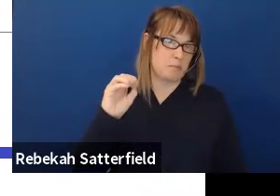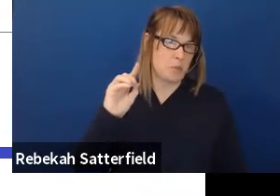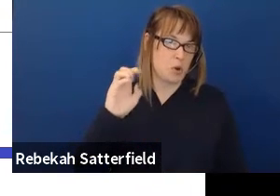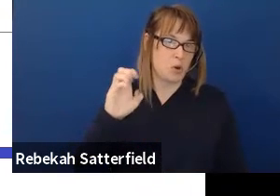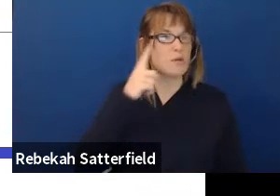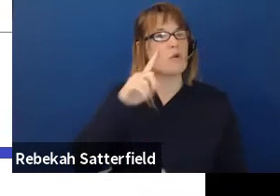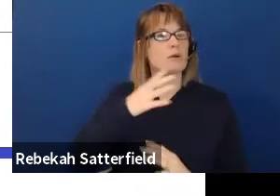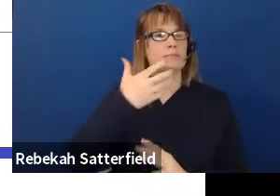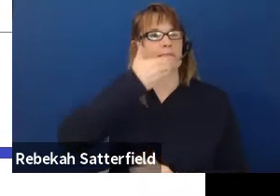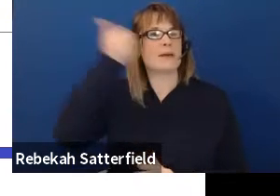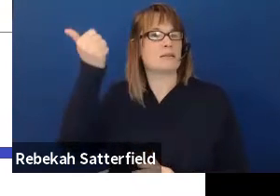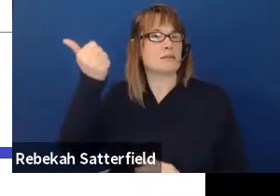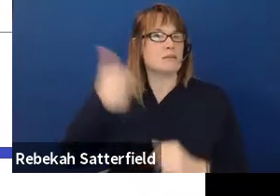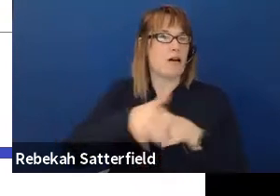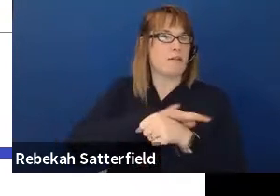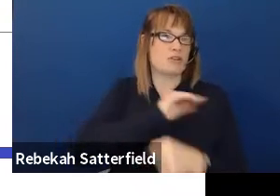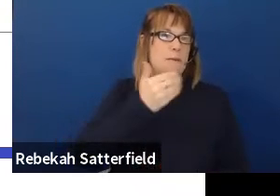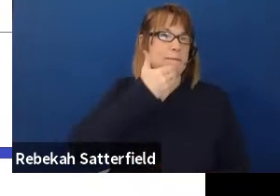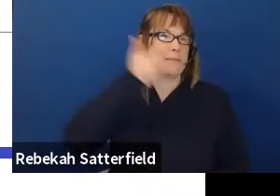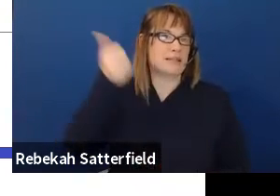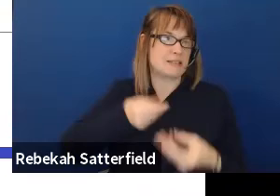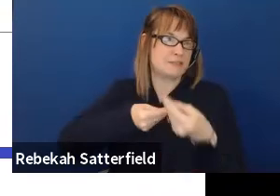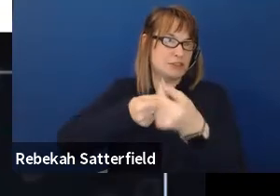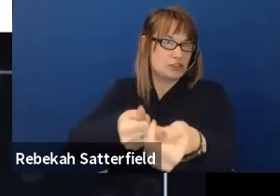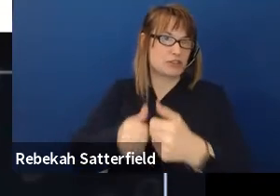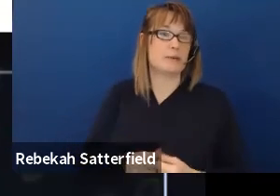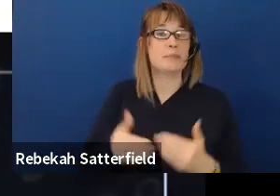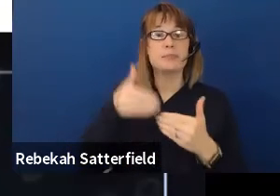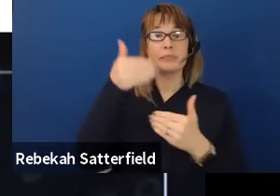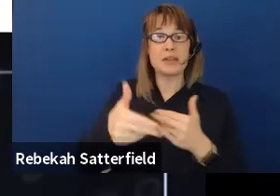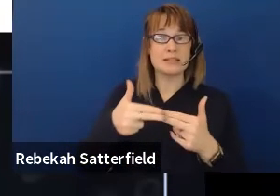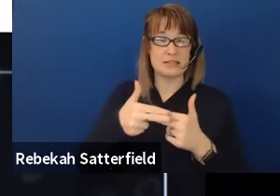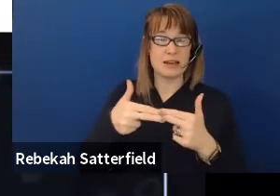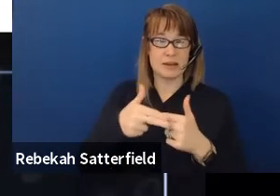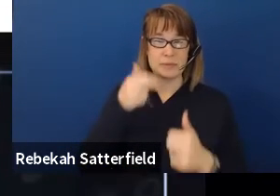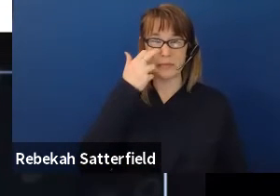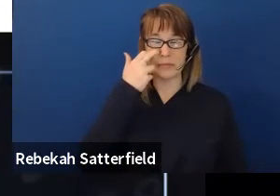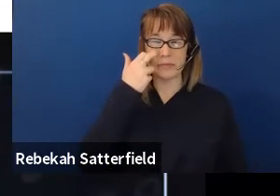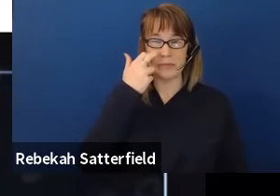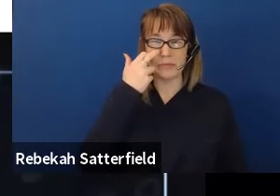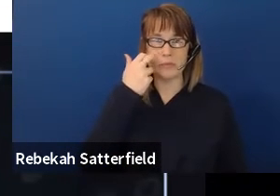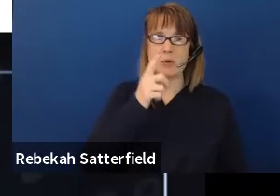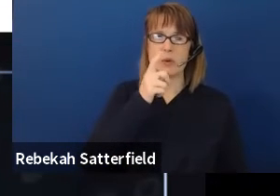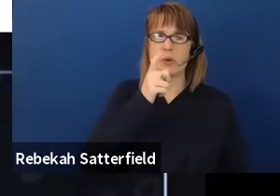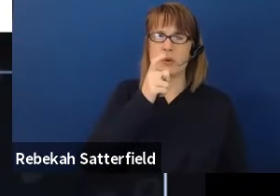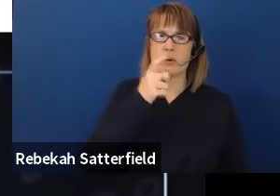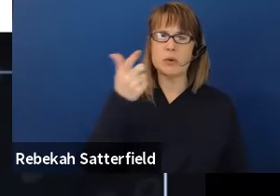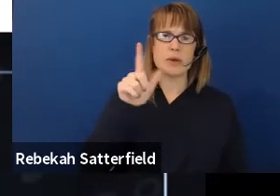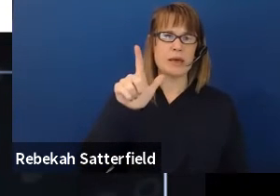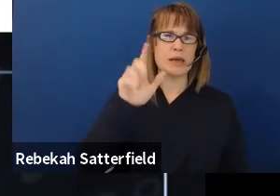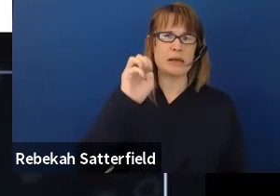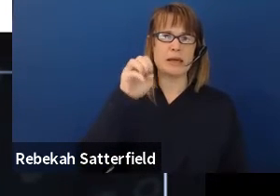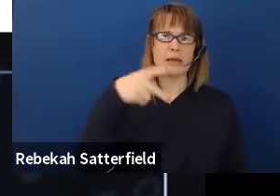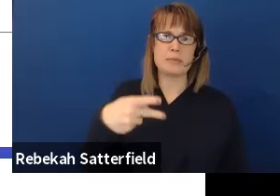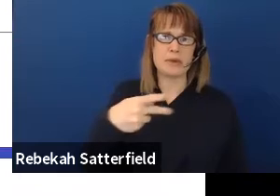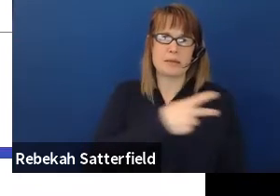and efficiency. And that brings us to the next slide. Who are the LEP